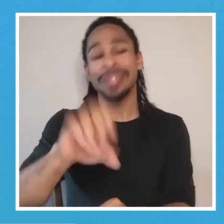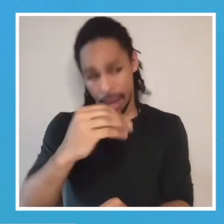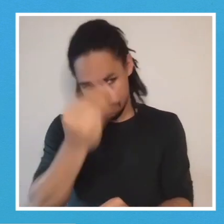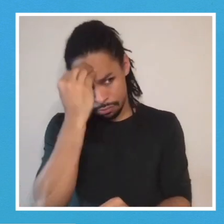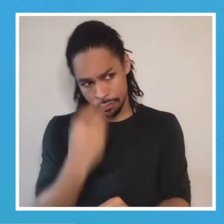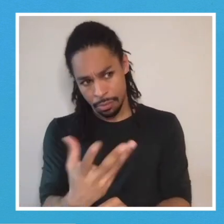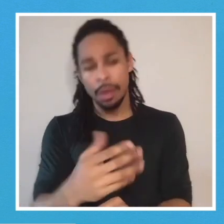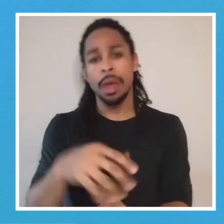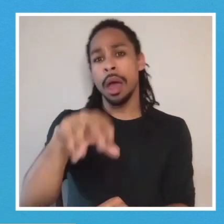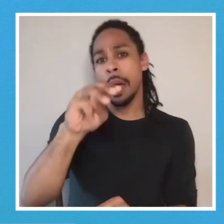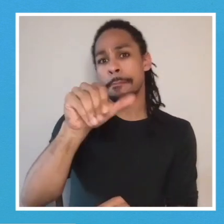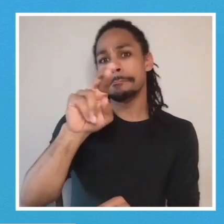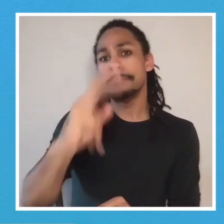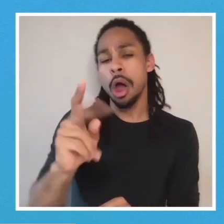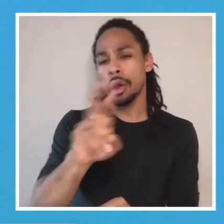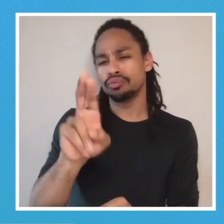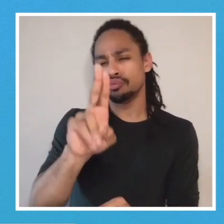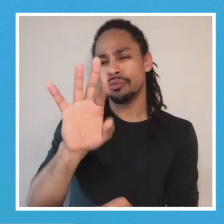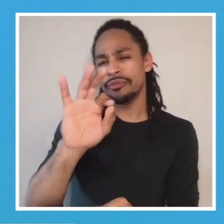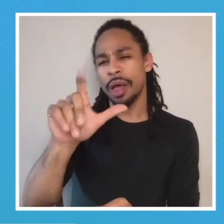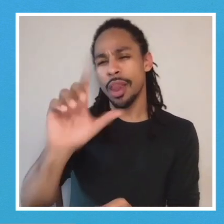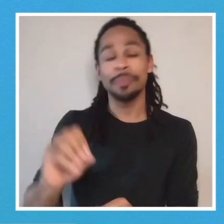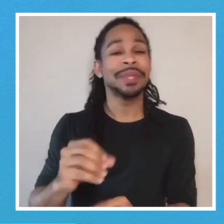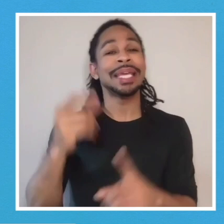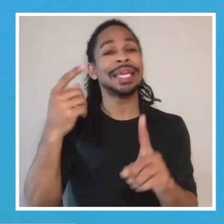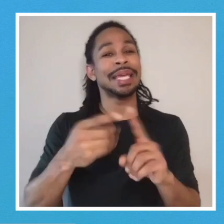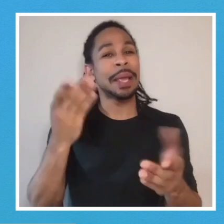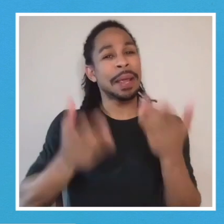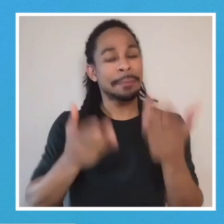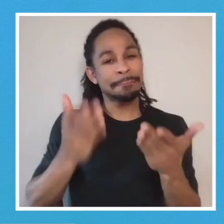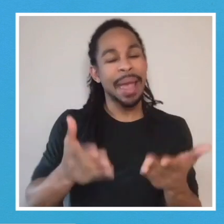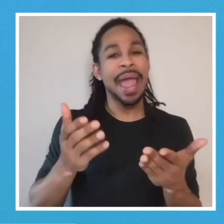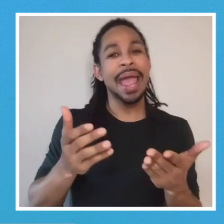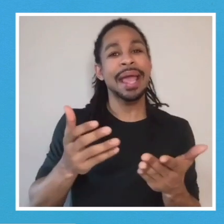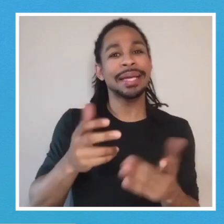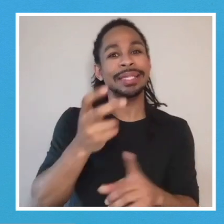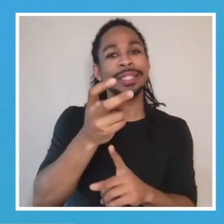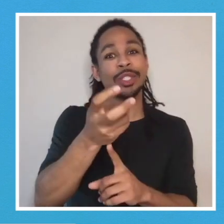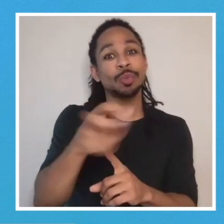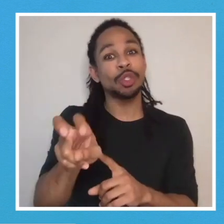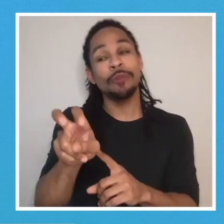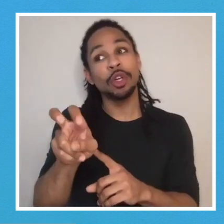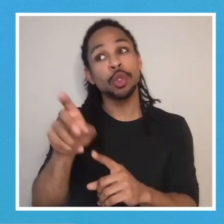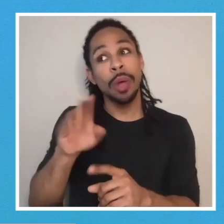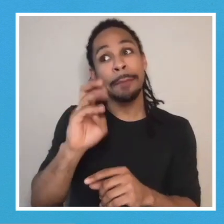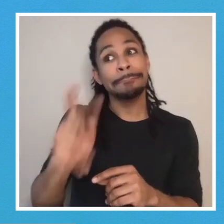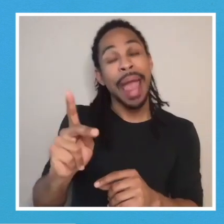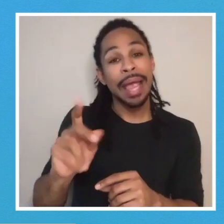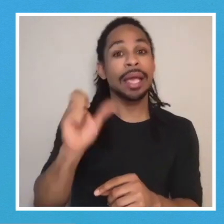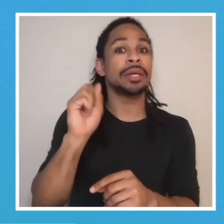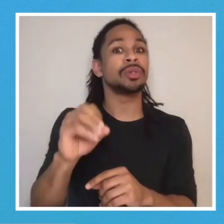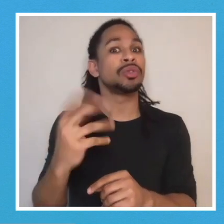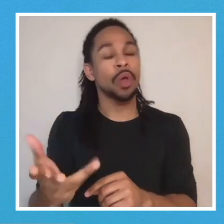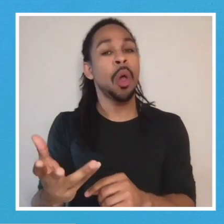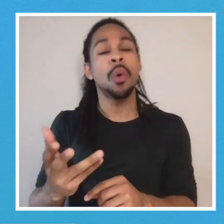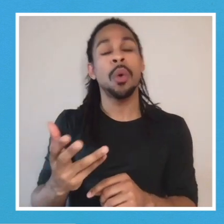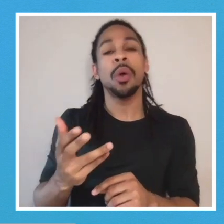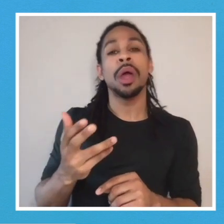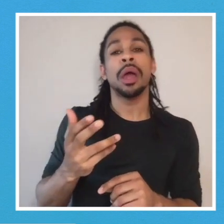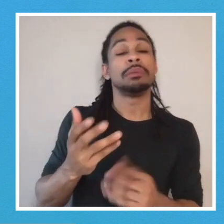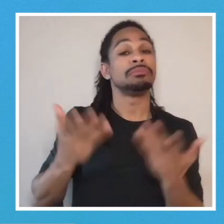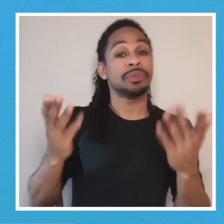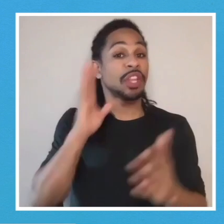is, has a little, he may switch over to a bank, so there's future things that are yet to be seen.